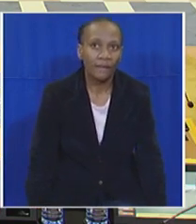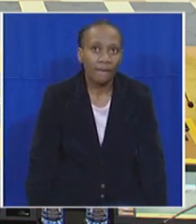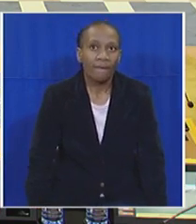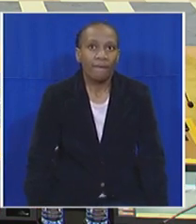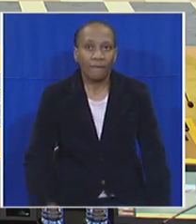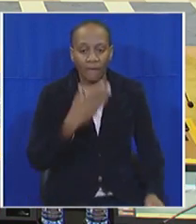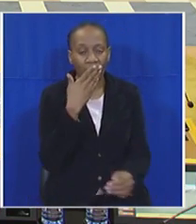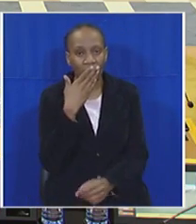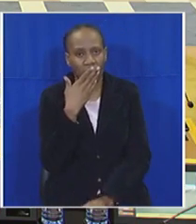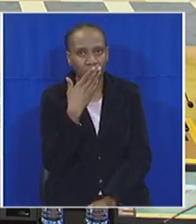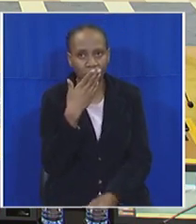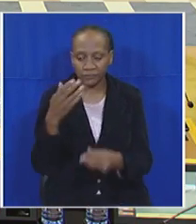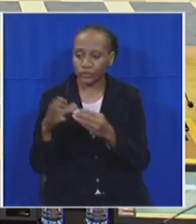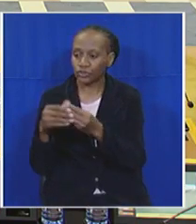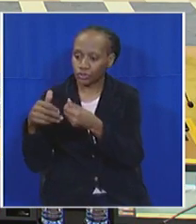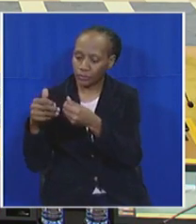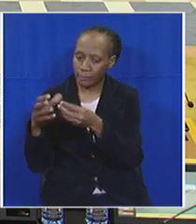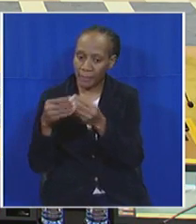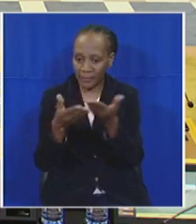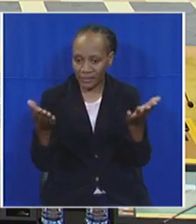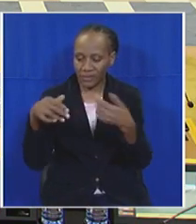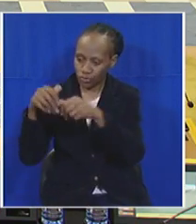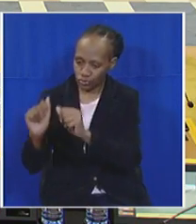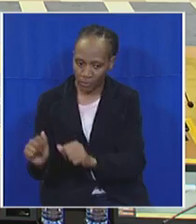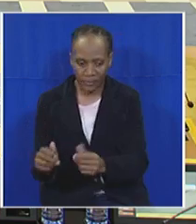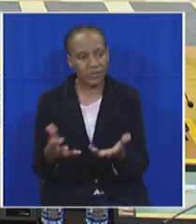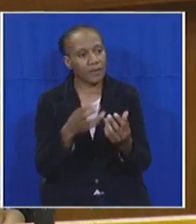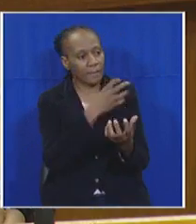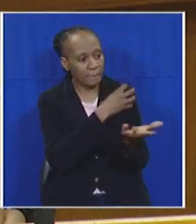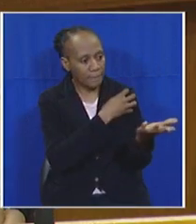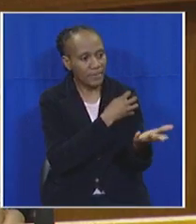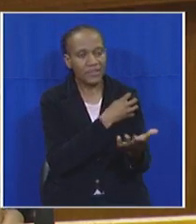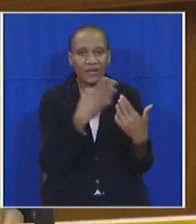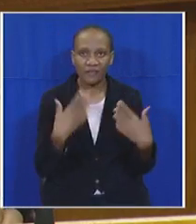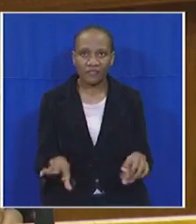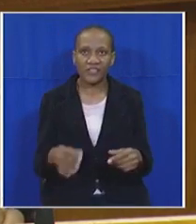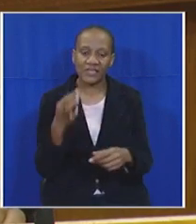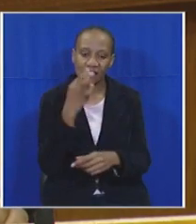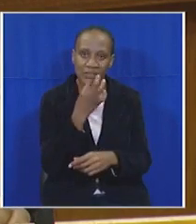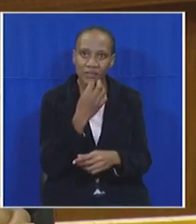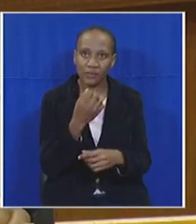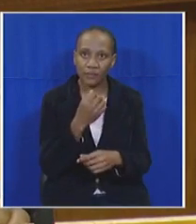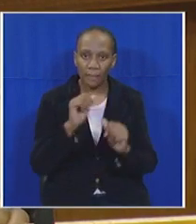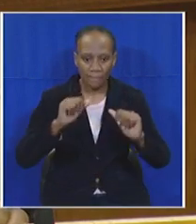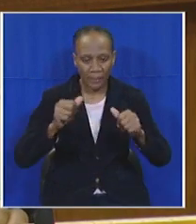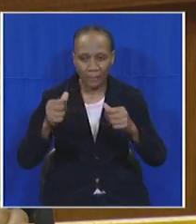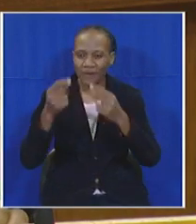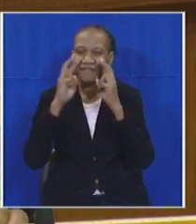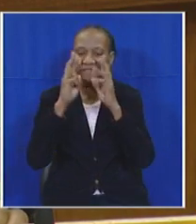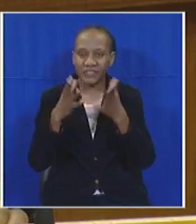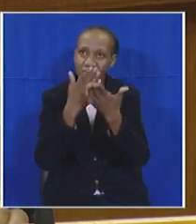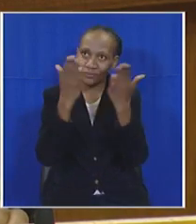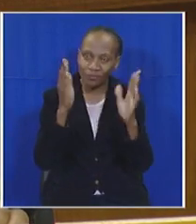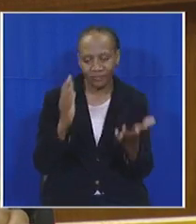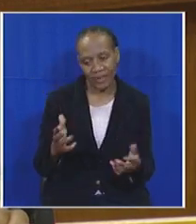Honorable Chairperson, Honorable Members of Parliament, the Minister has already acknowledged all honored guests. However, I